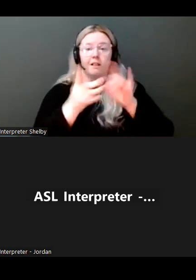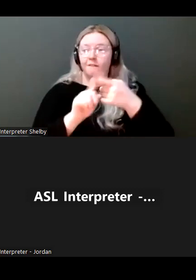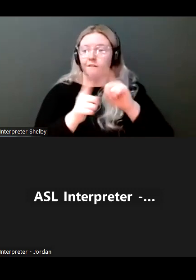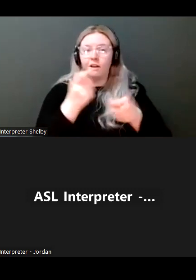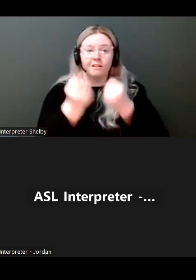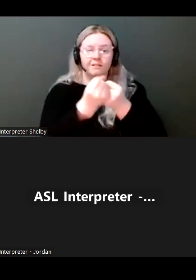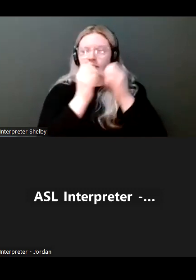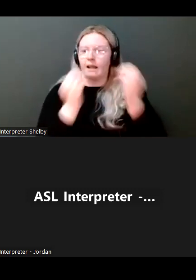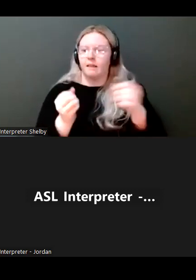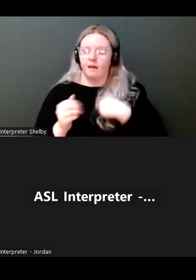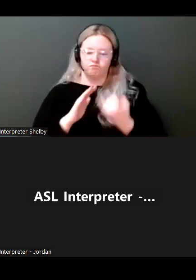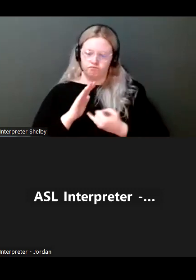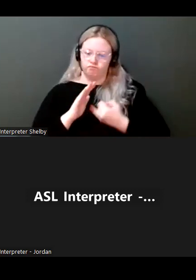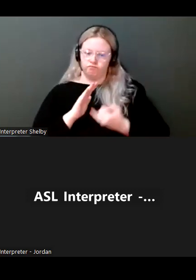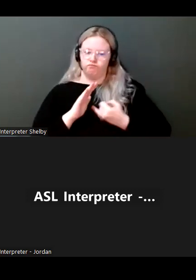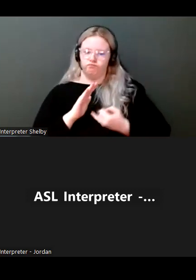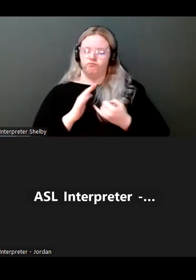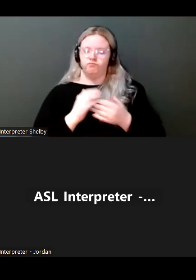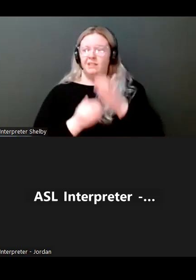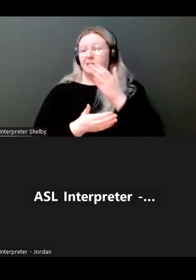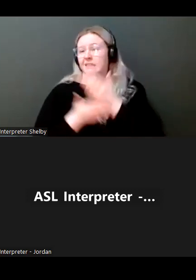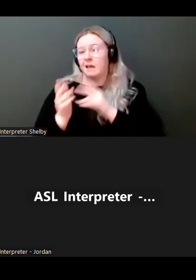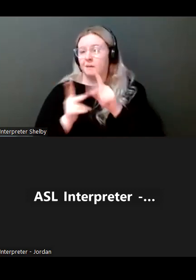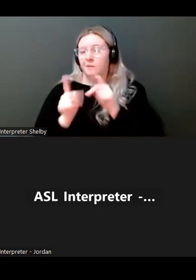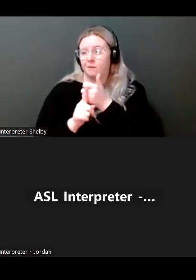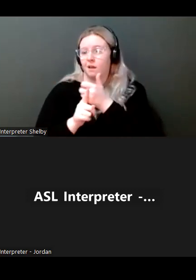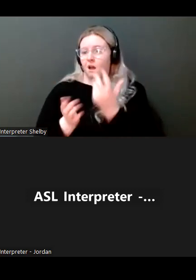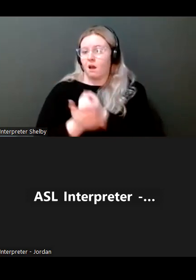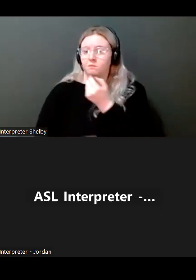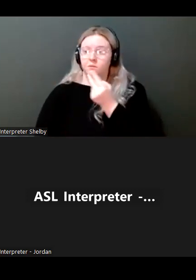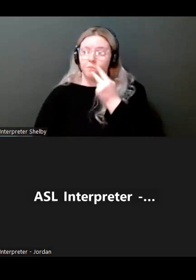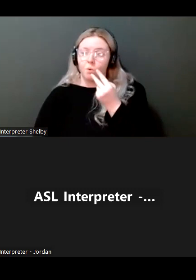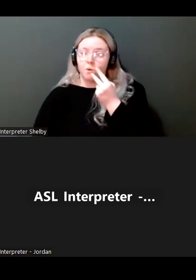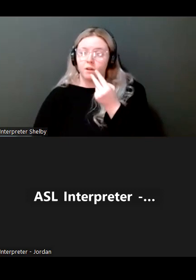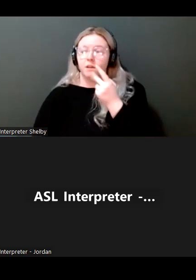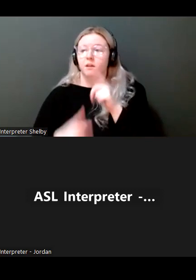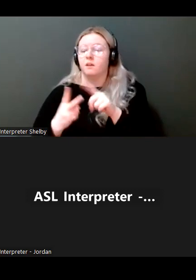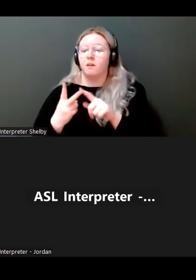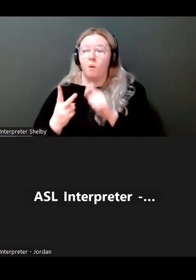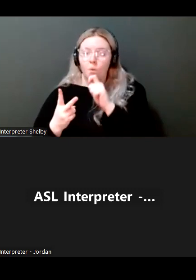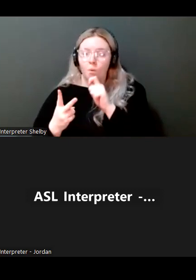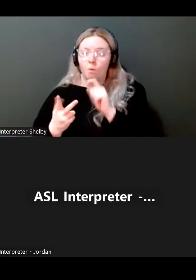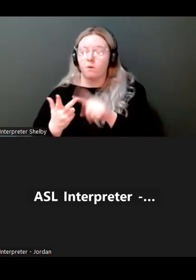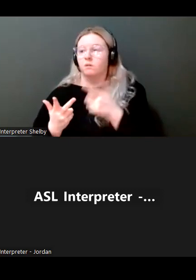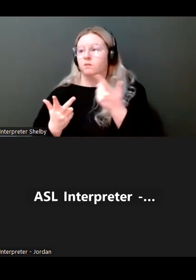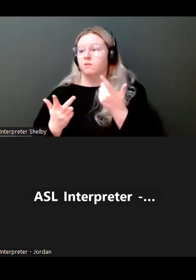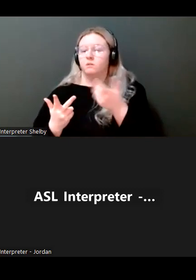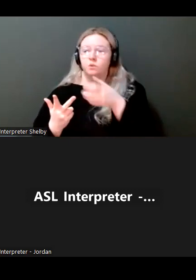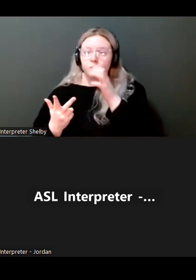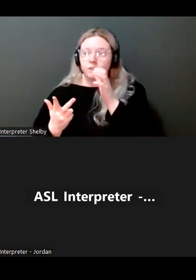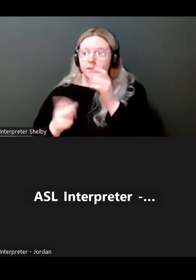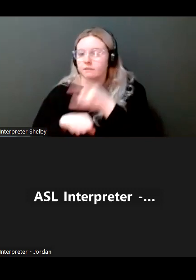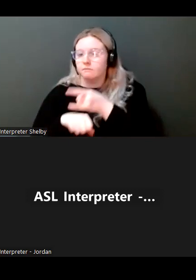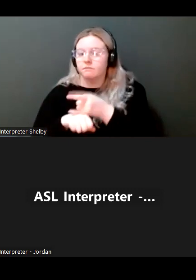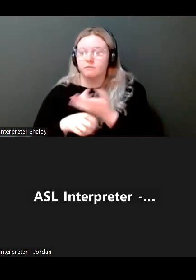support. And some of us might pick up smoking or vaping, drinking, or using drugs in order to